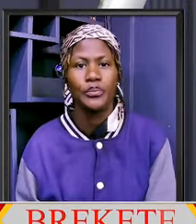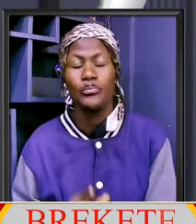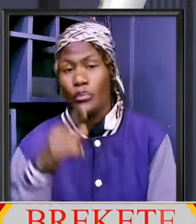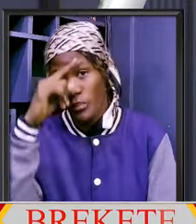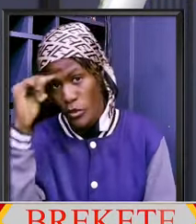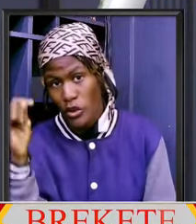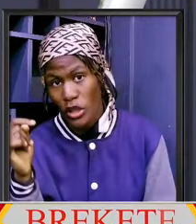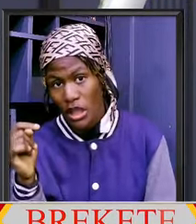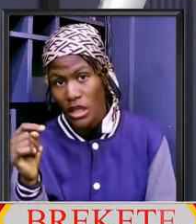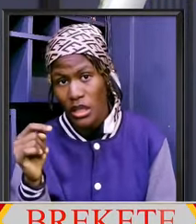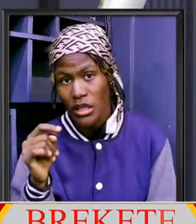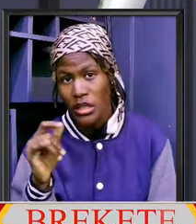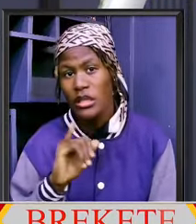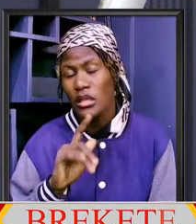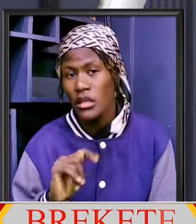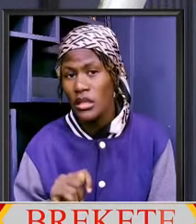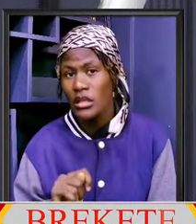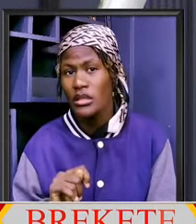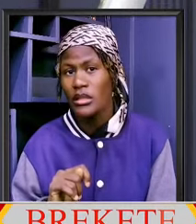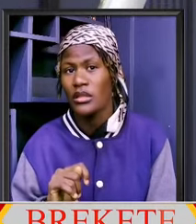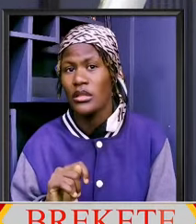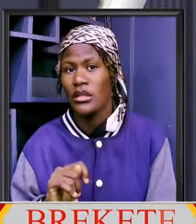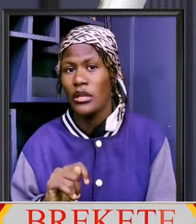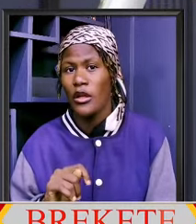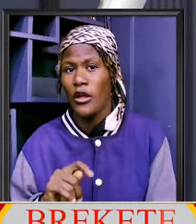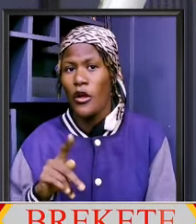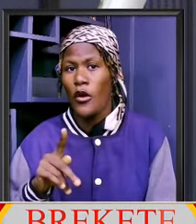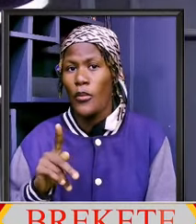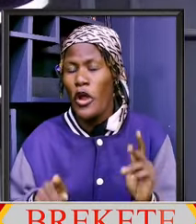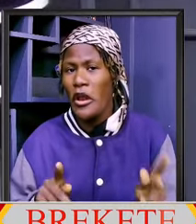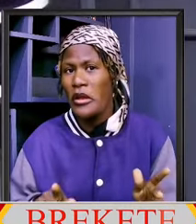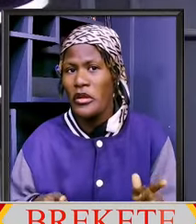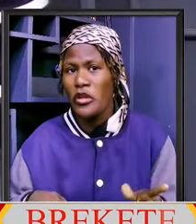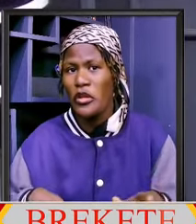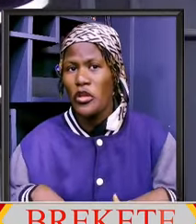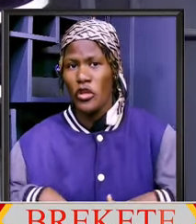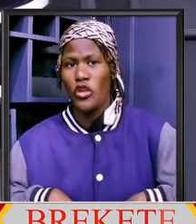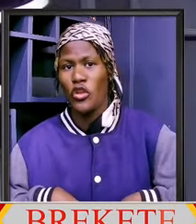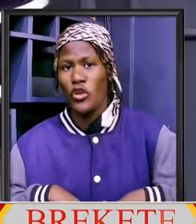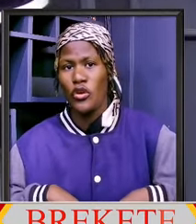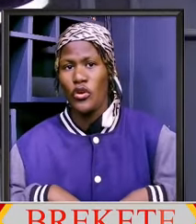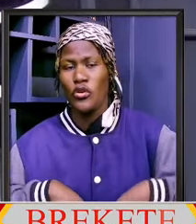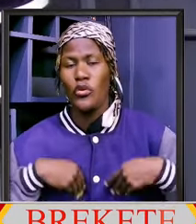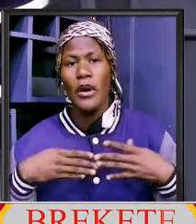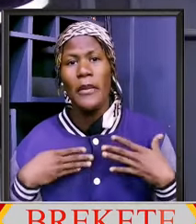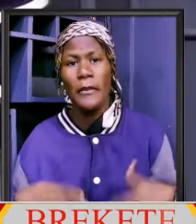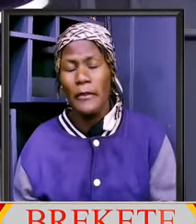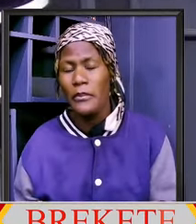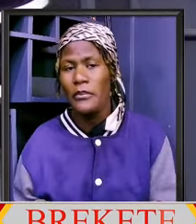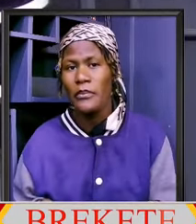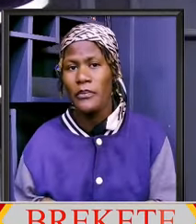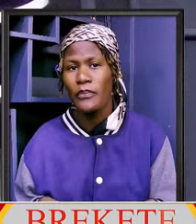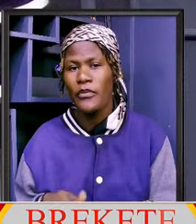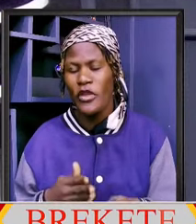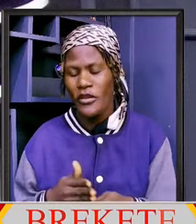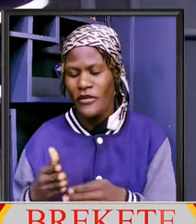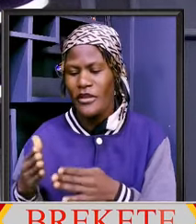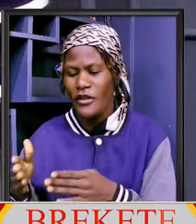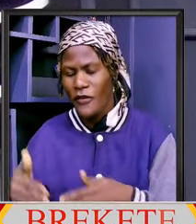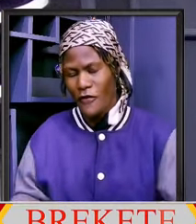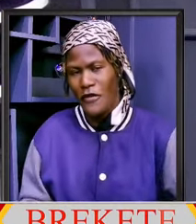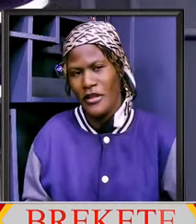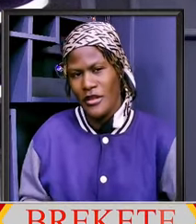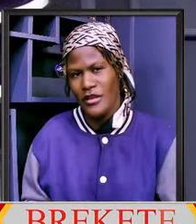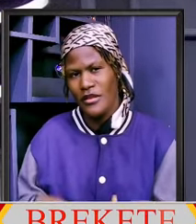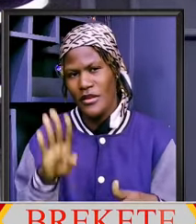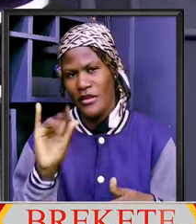Because they get the way productive human beings, they program themselves. They give themselves holidays by themselves, not